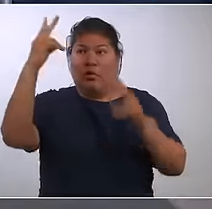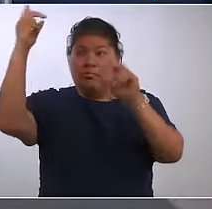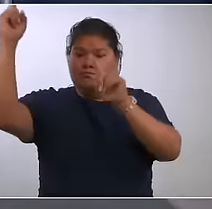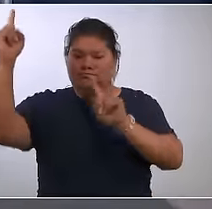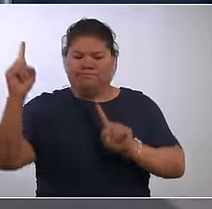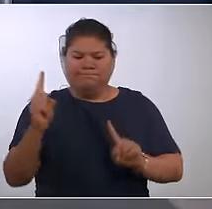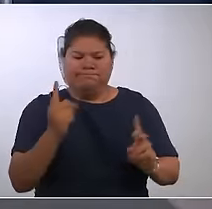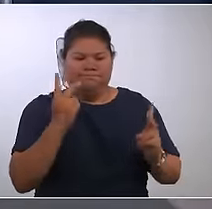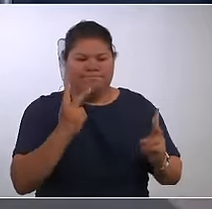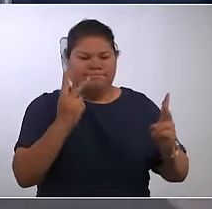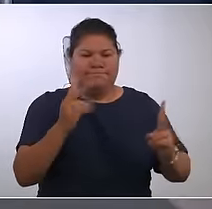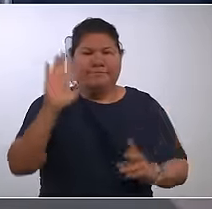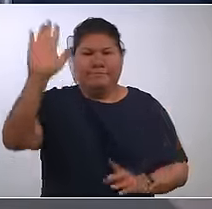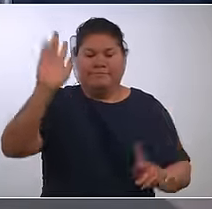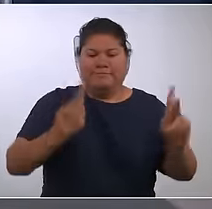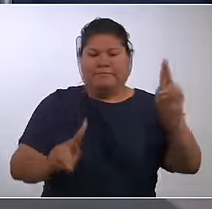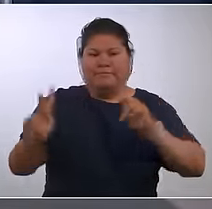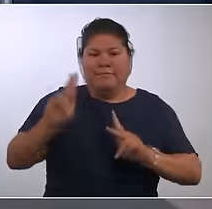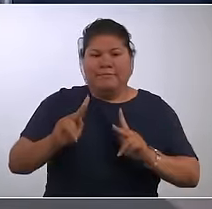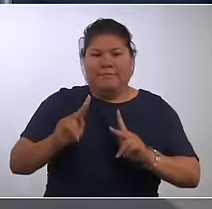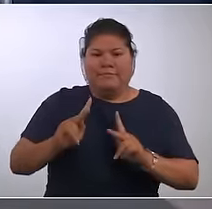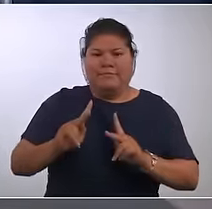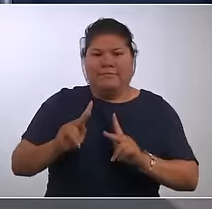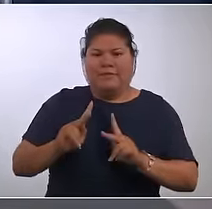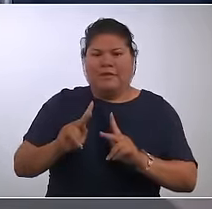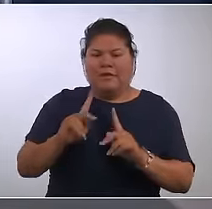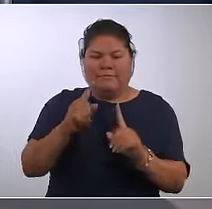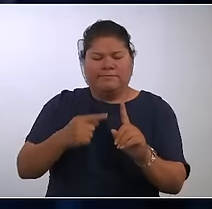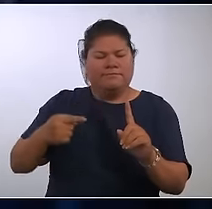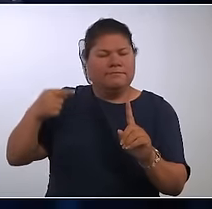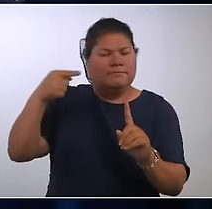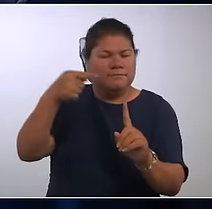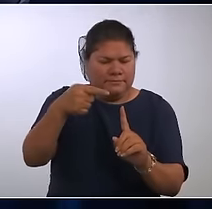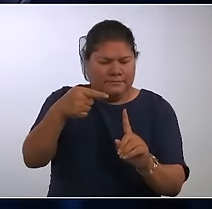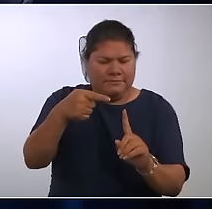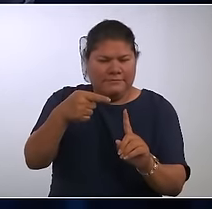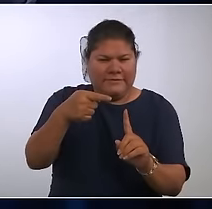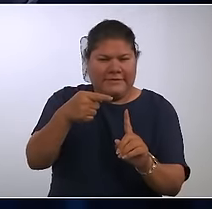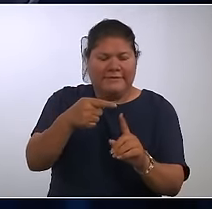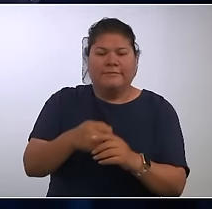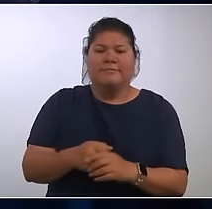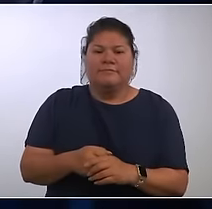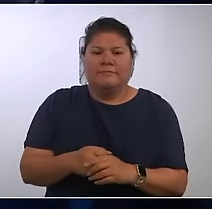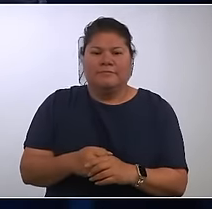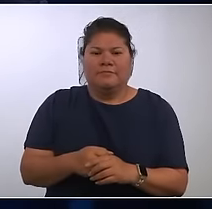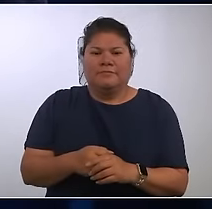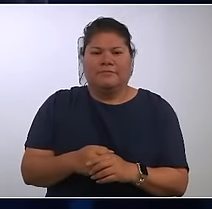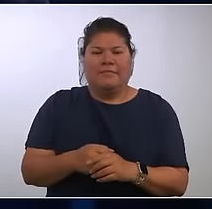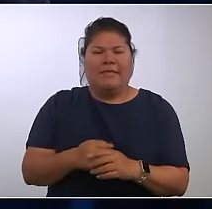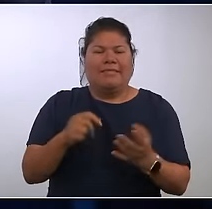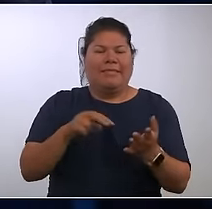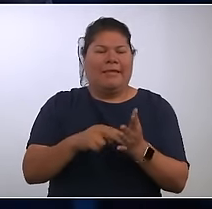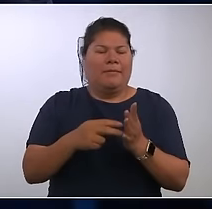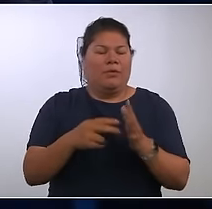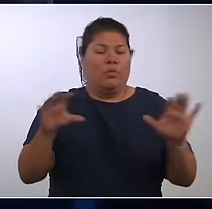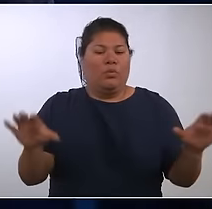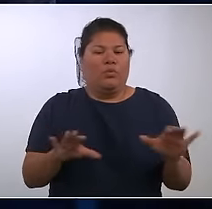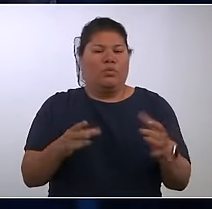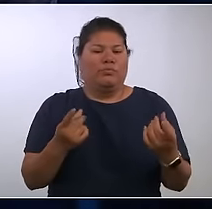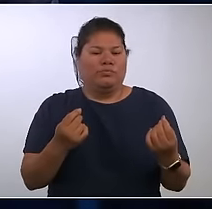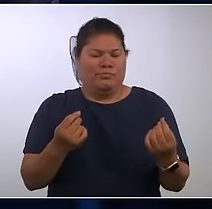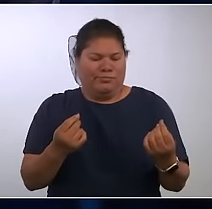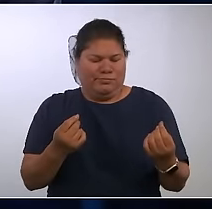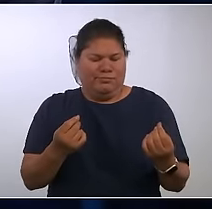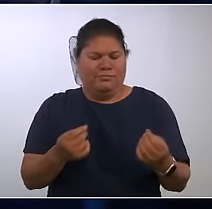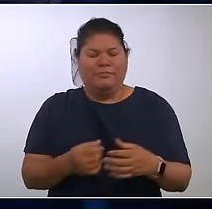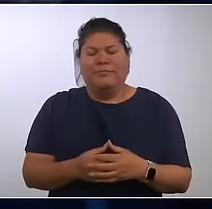pueblo, when God visits his people, él es intencional. He's intentional. Algo quiere hacer. He wants to do